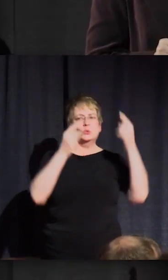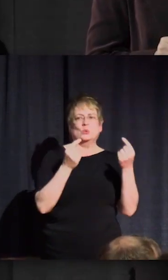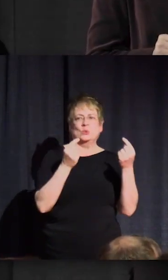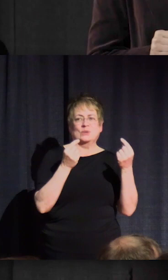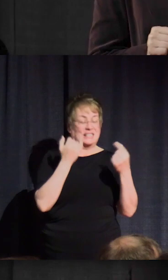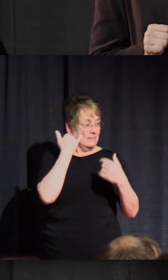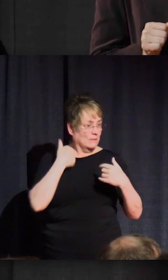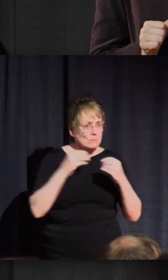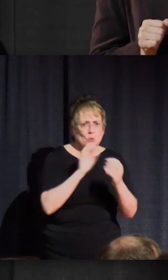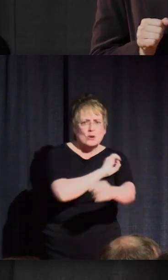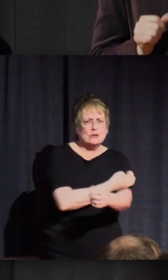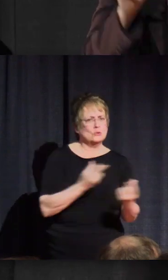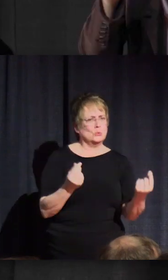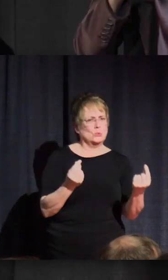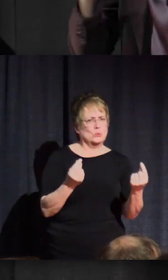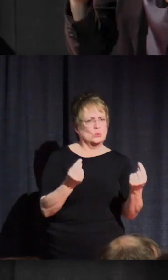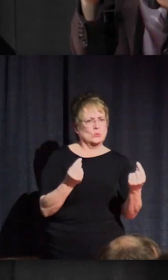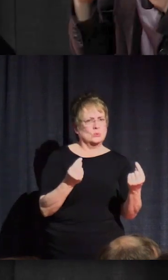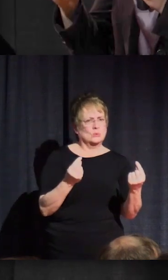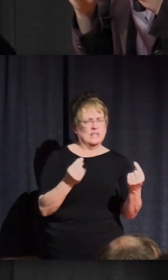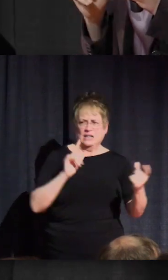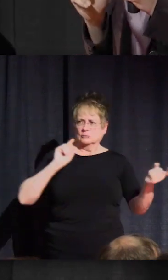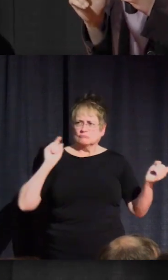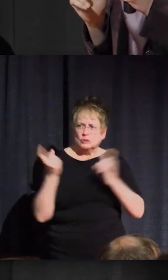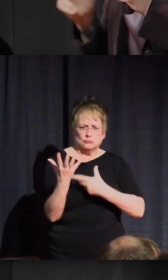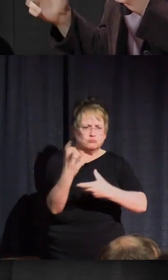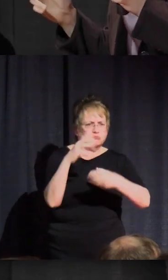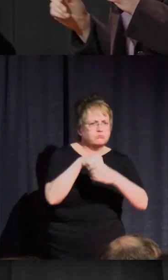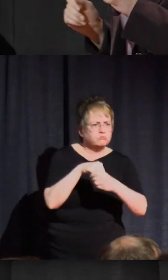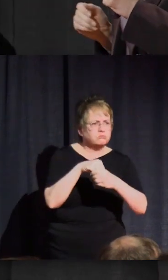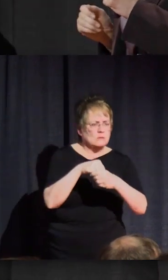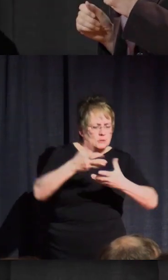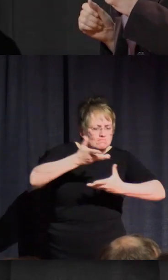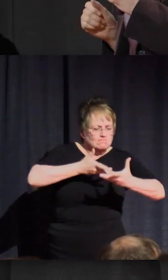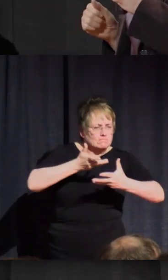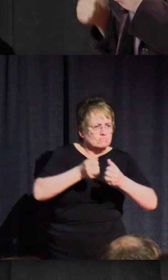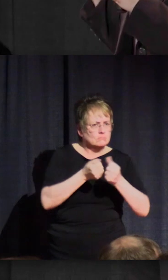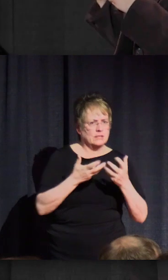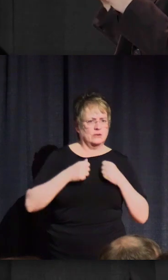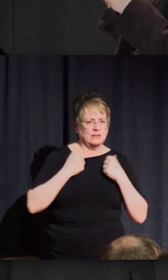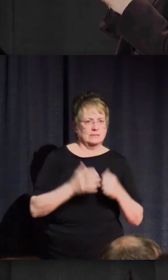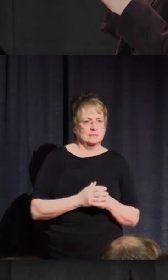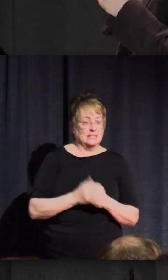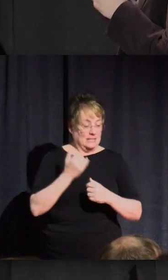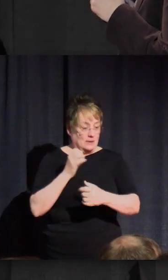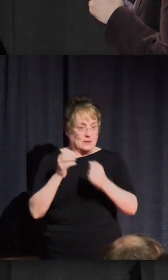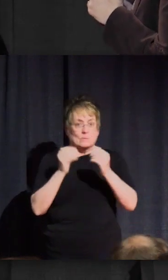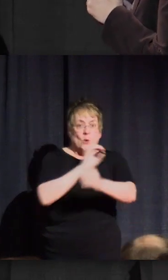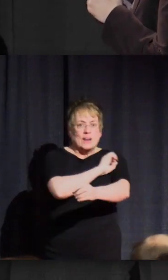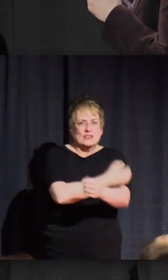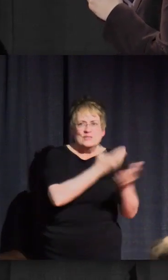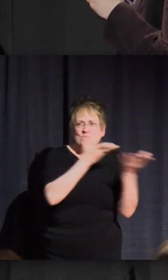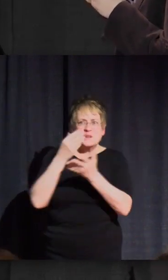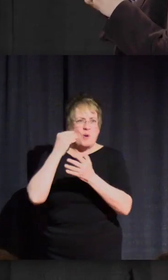more energy? How might that change your engagement with things in your life? How about when we have more energy and we take that home